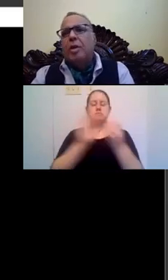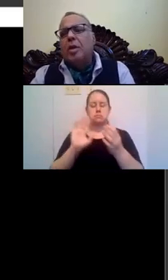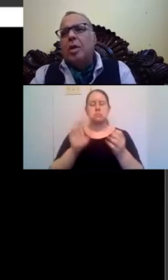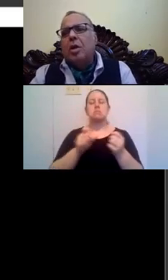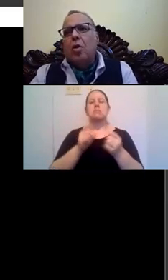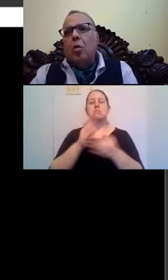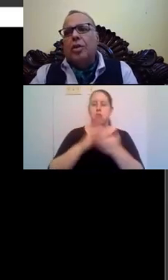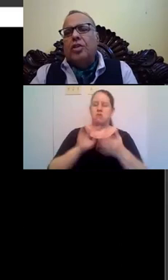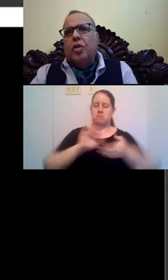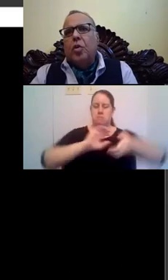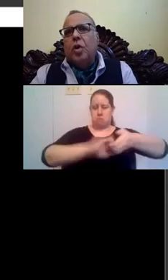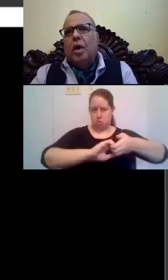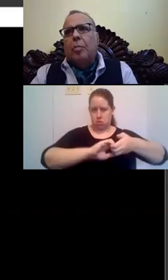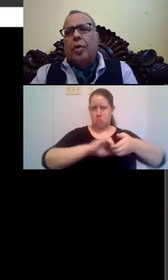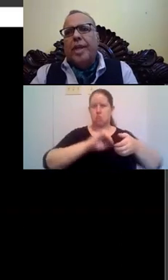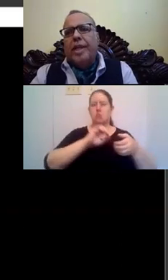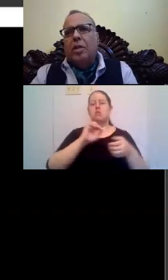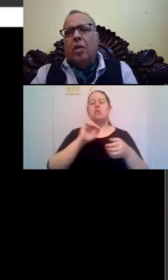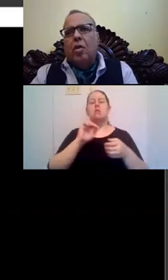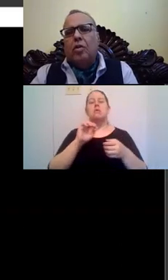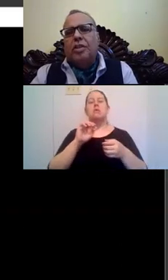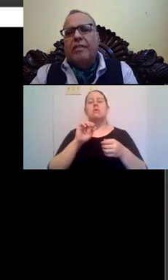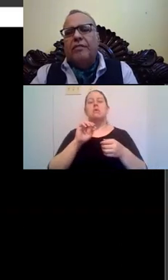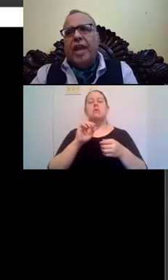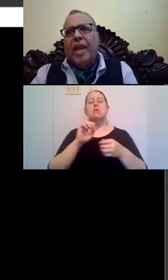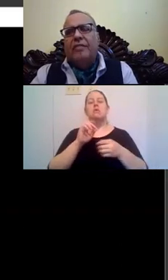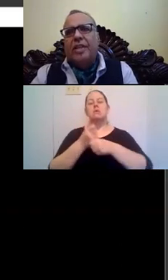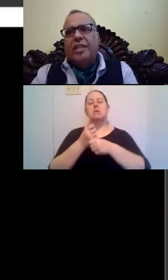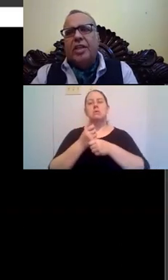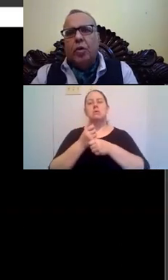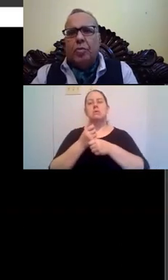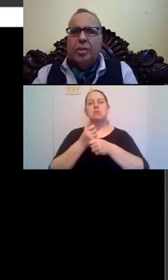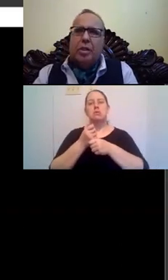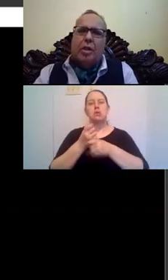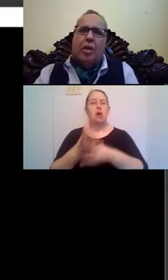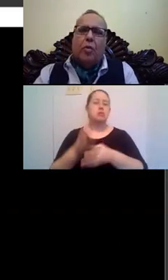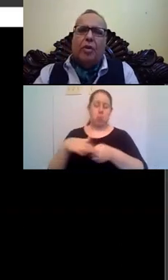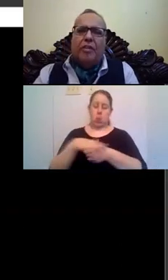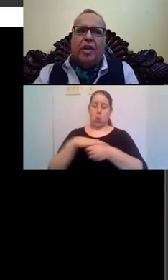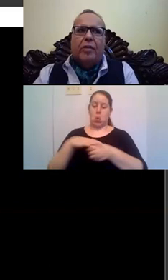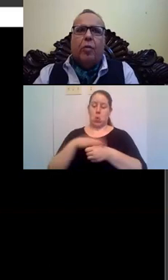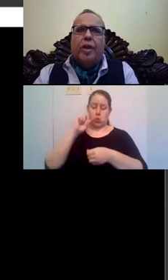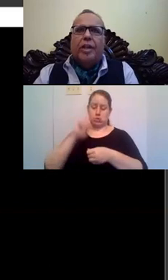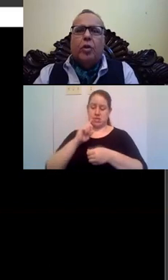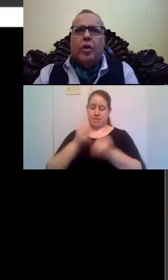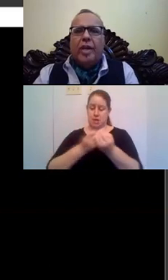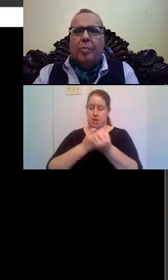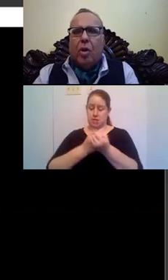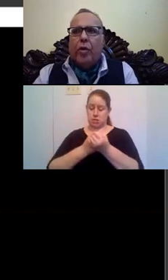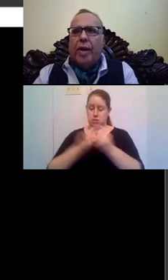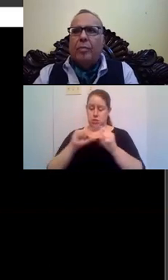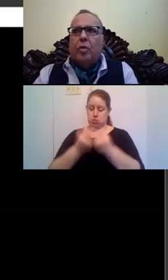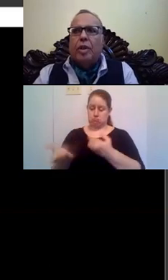partnership was to bring in local deaf advocacy groups. We figure if we're going to create